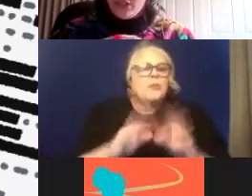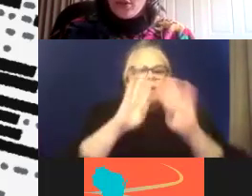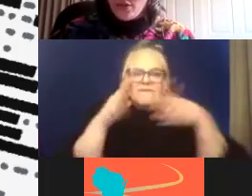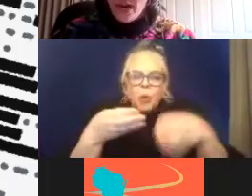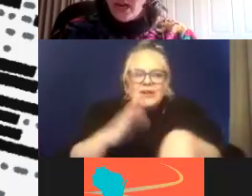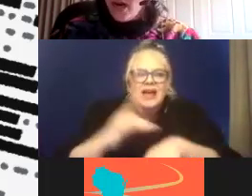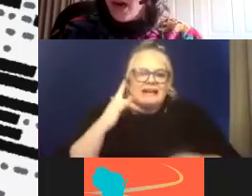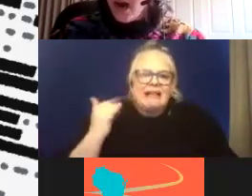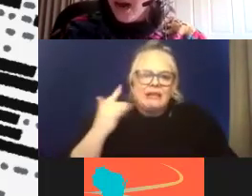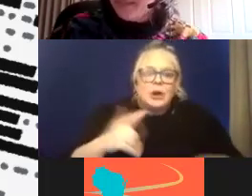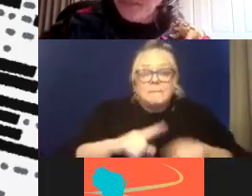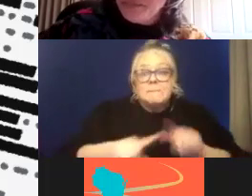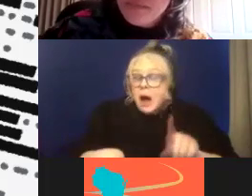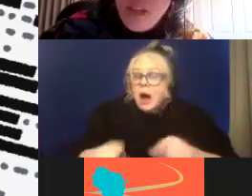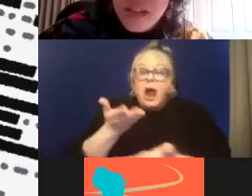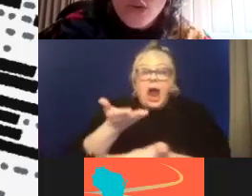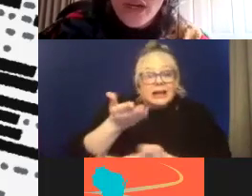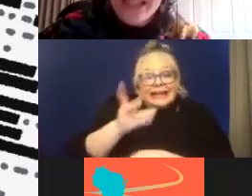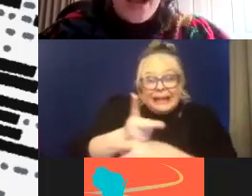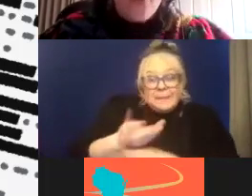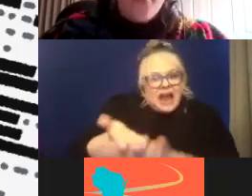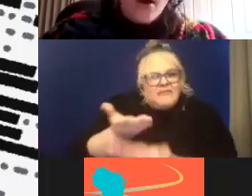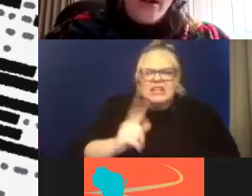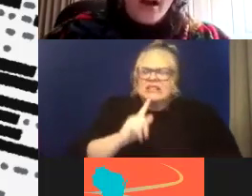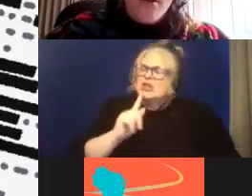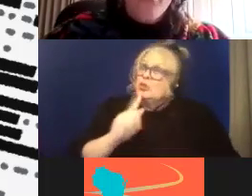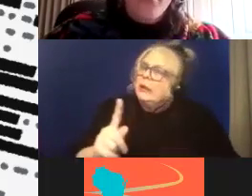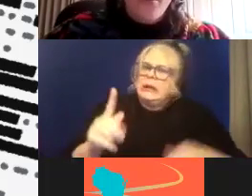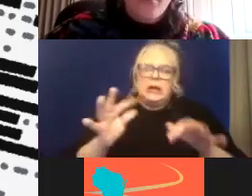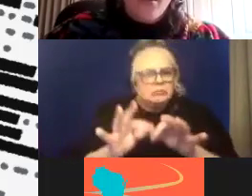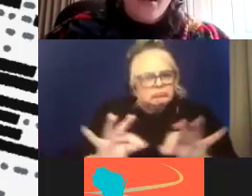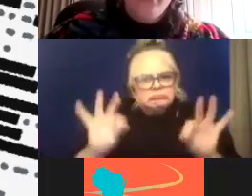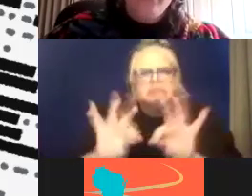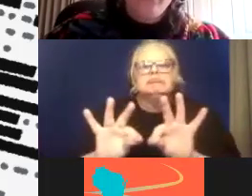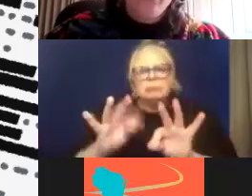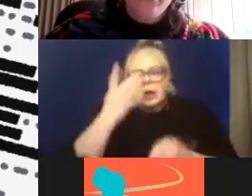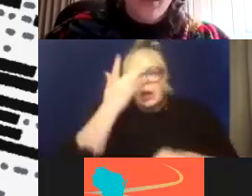piece is so great. This org is now a part of